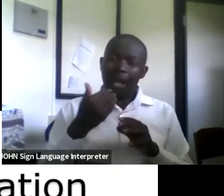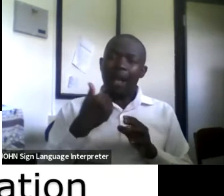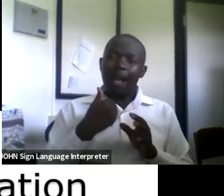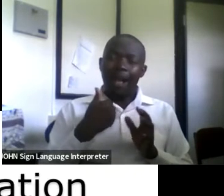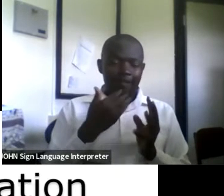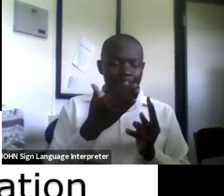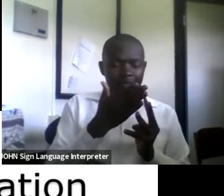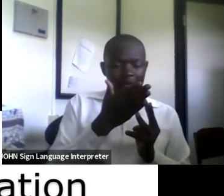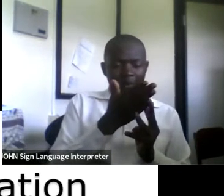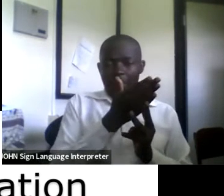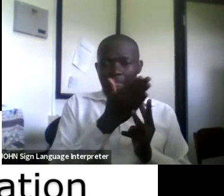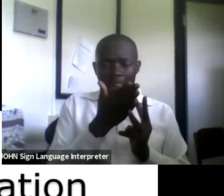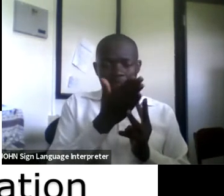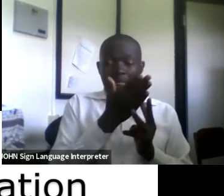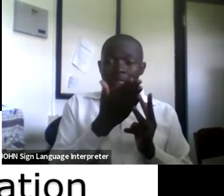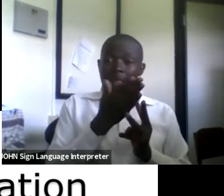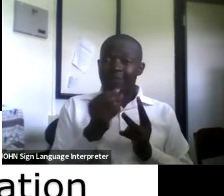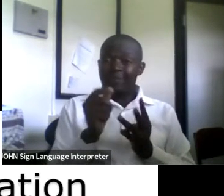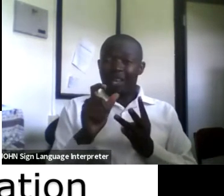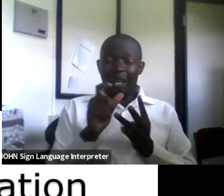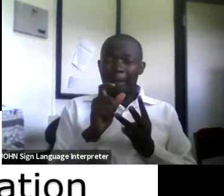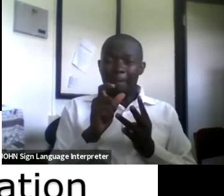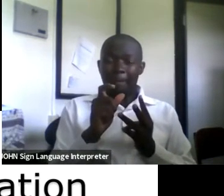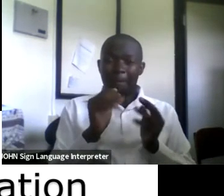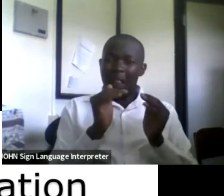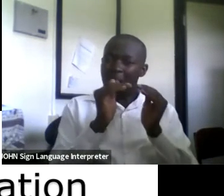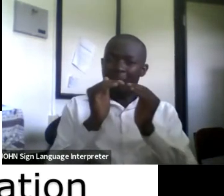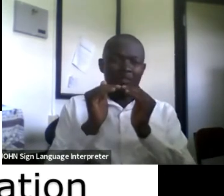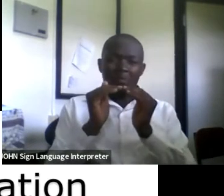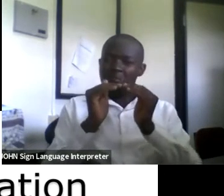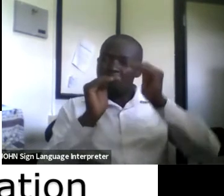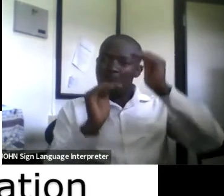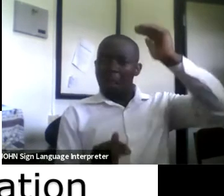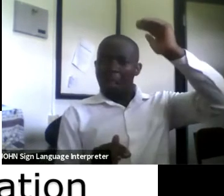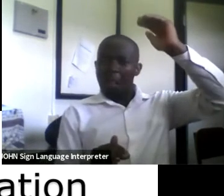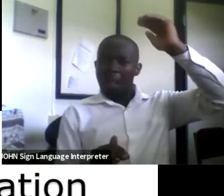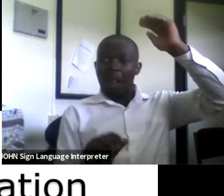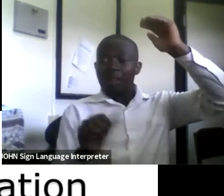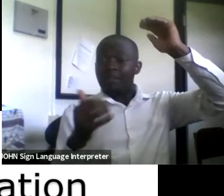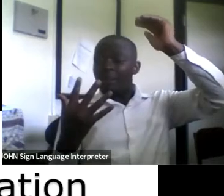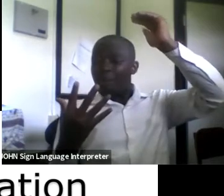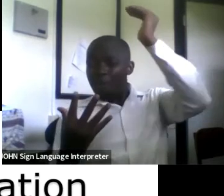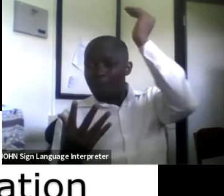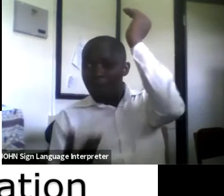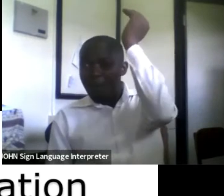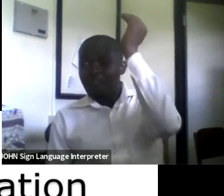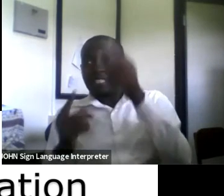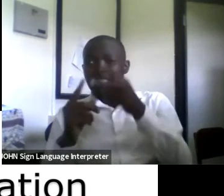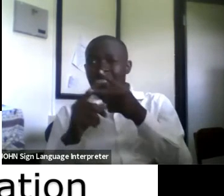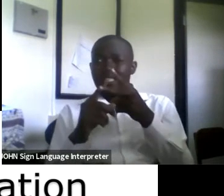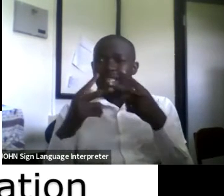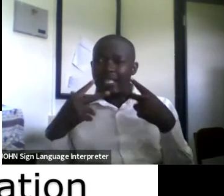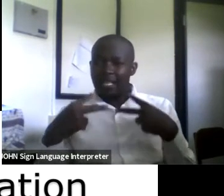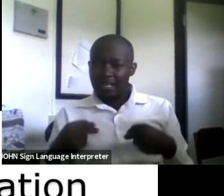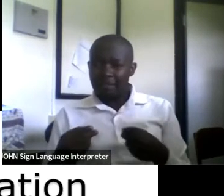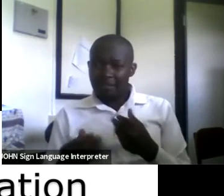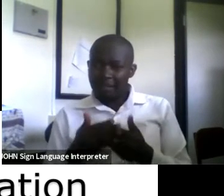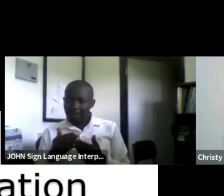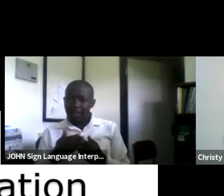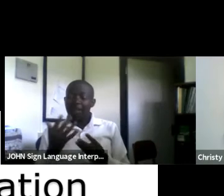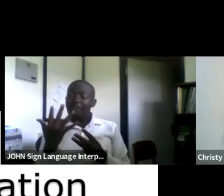with disabilities and other people in poverty, in healthcare, the gap is actually